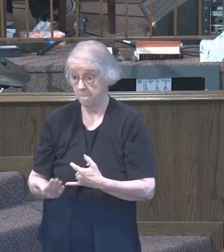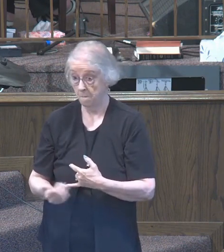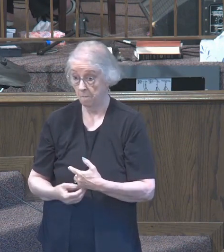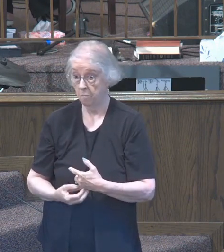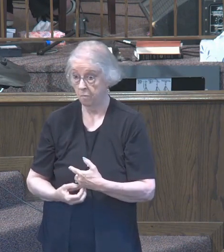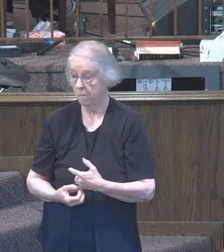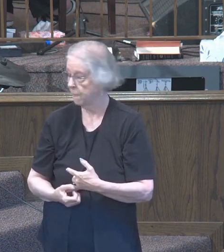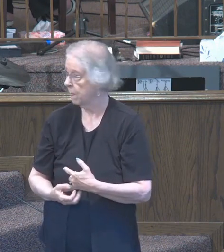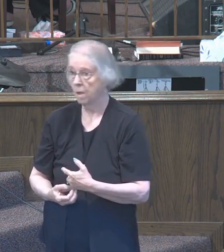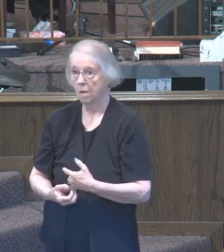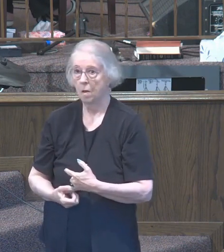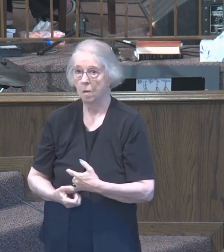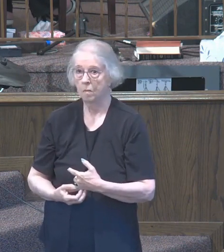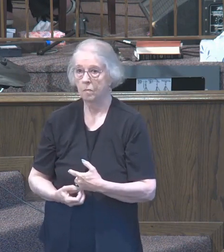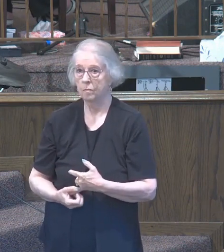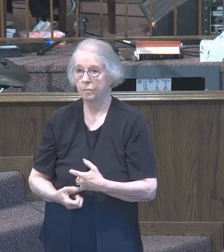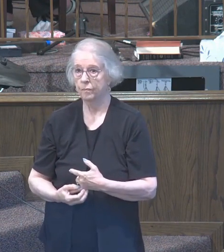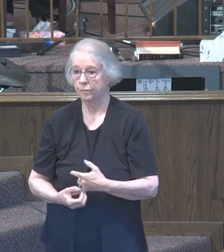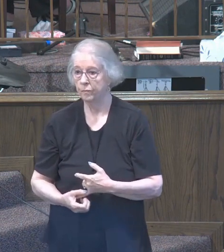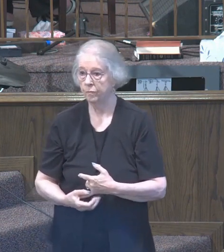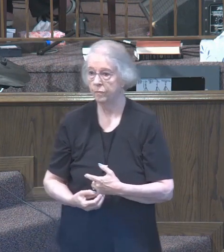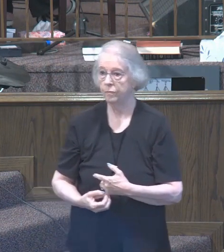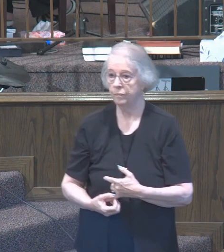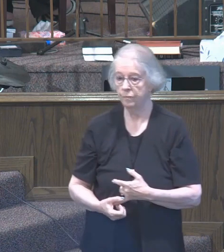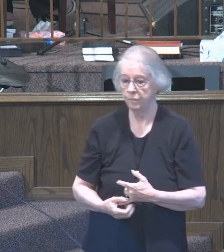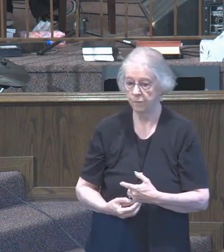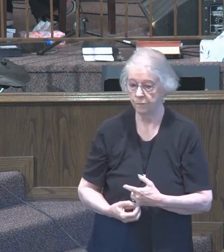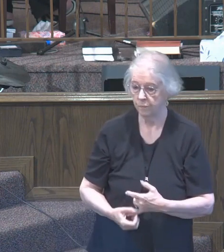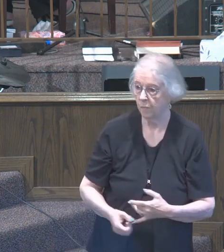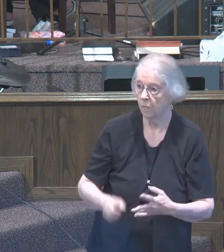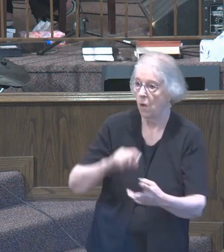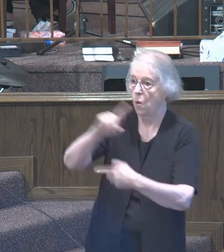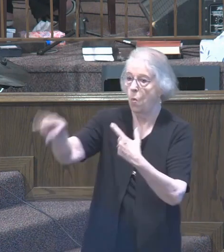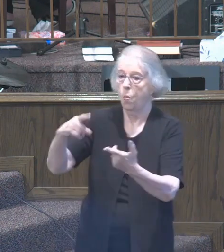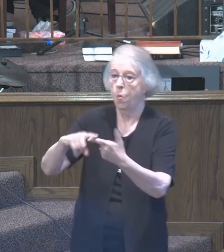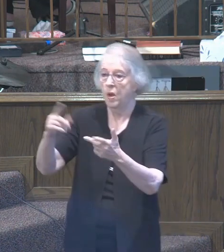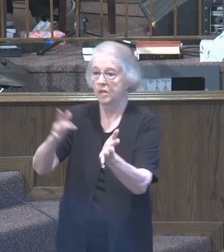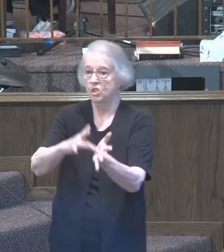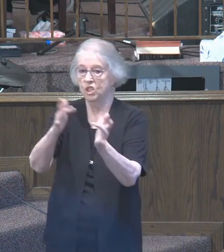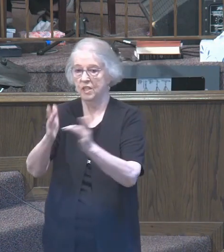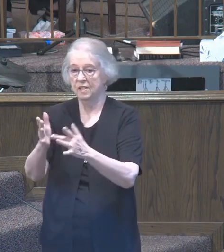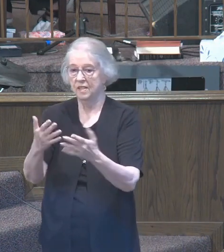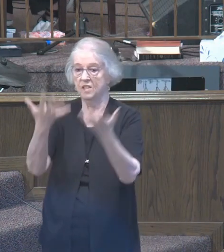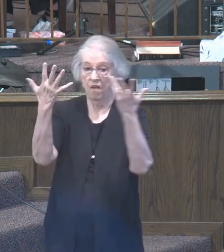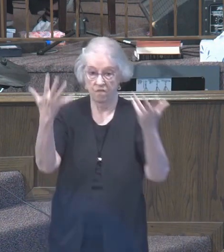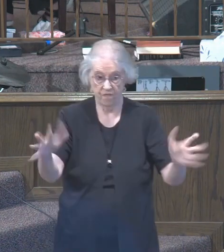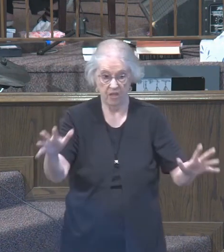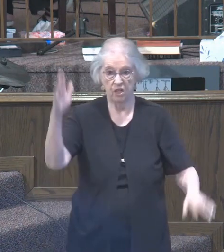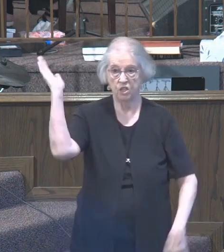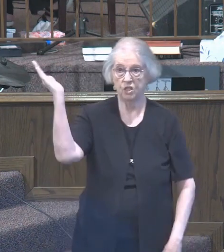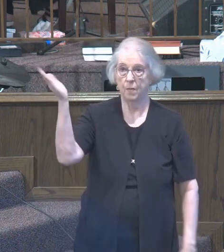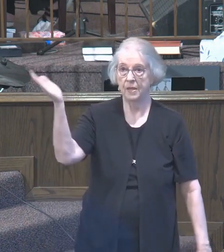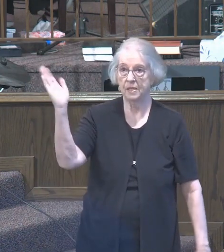When Jesus had concluded this message, this is what we read, starting